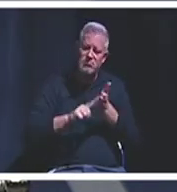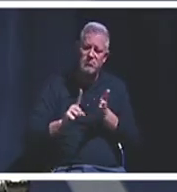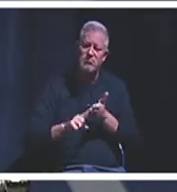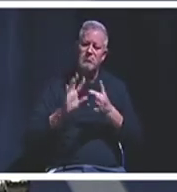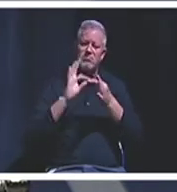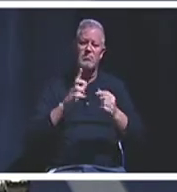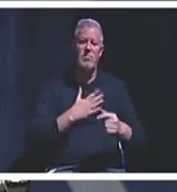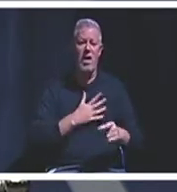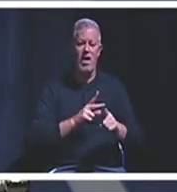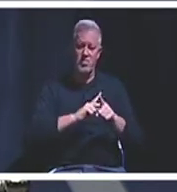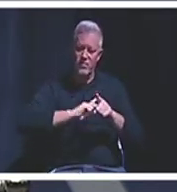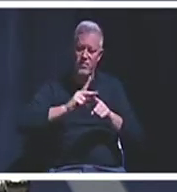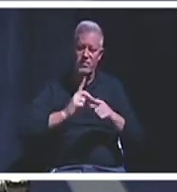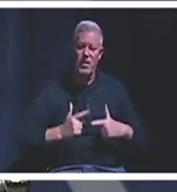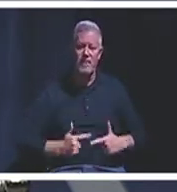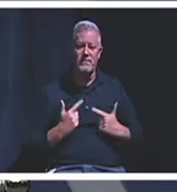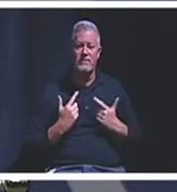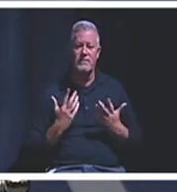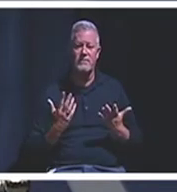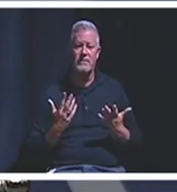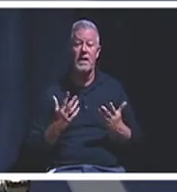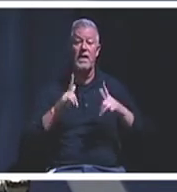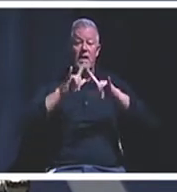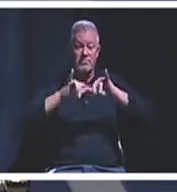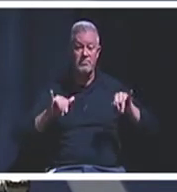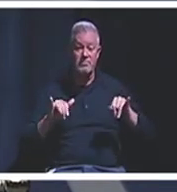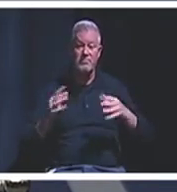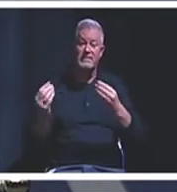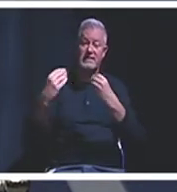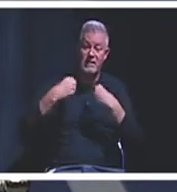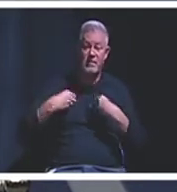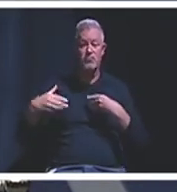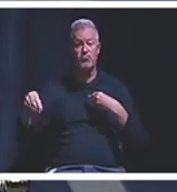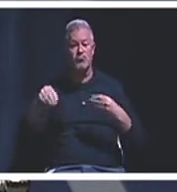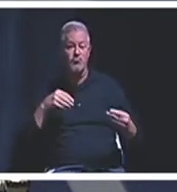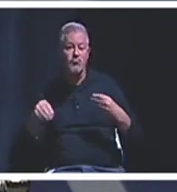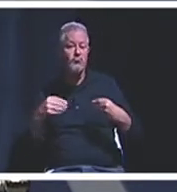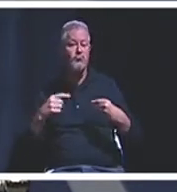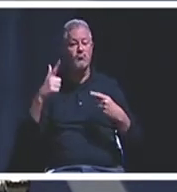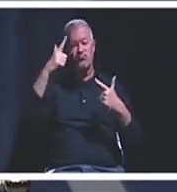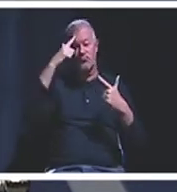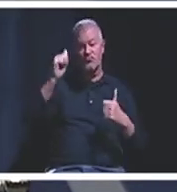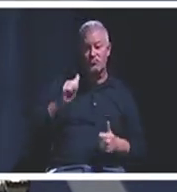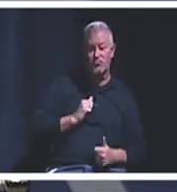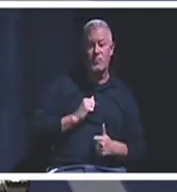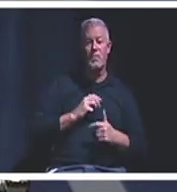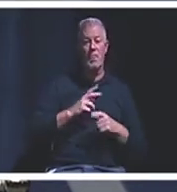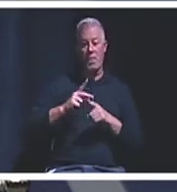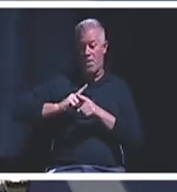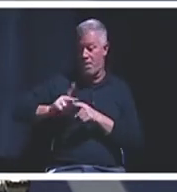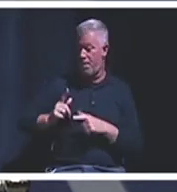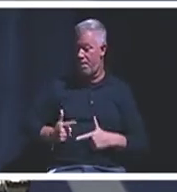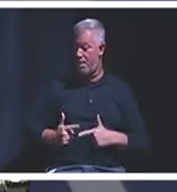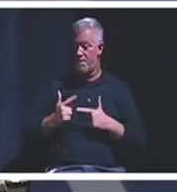to my professional life, while giving me the freedom and flexibility to maintain my professional